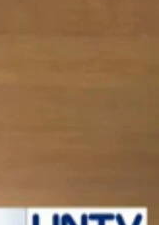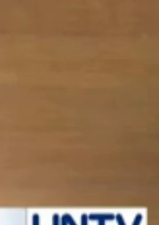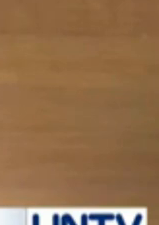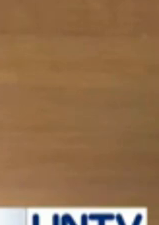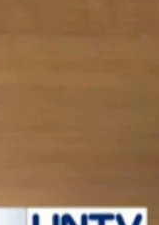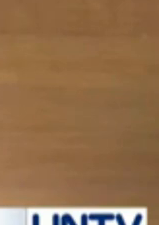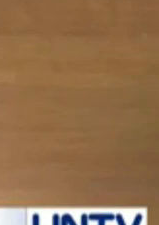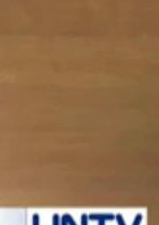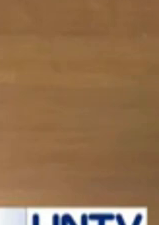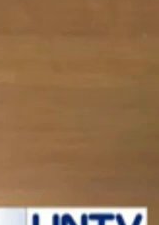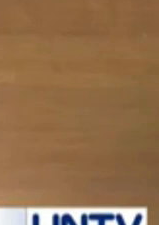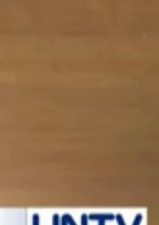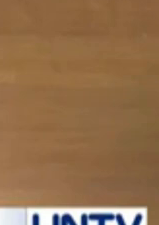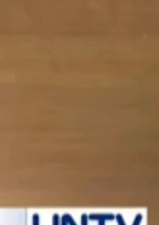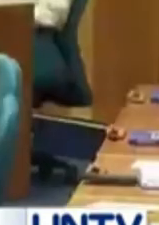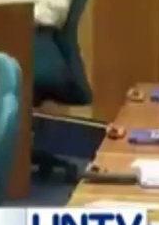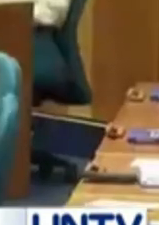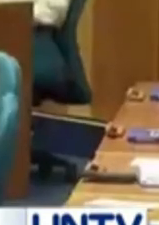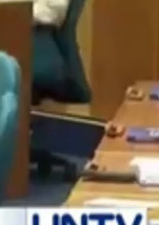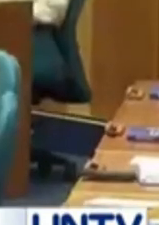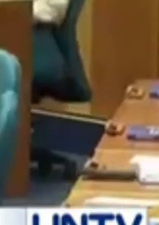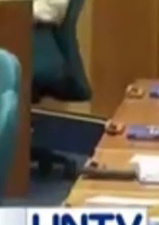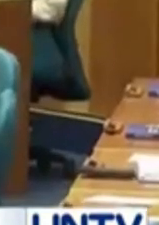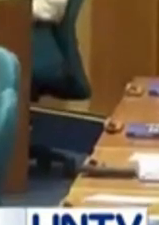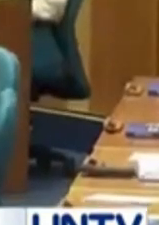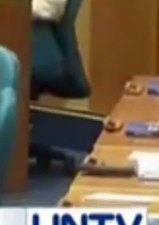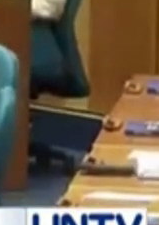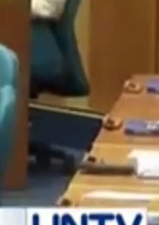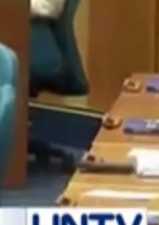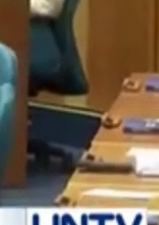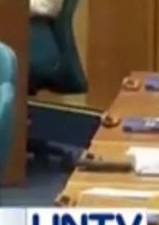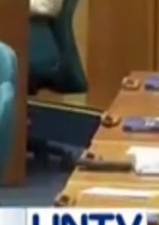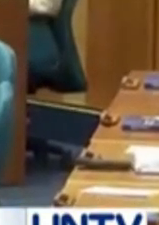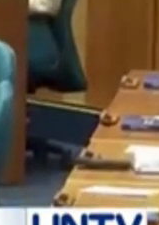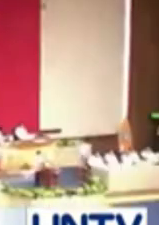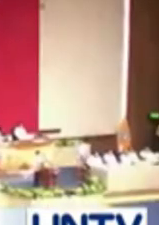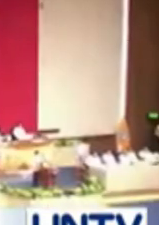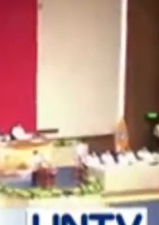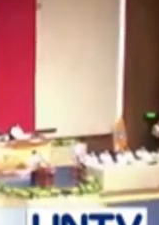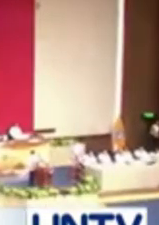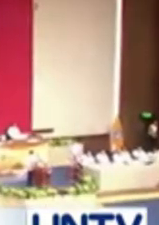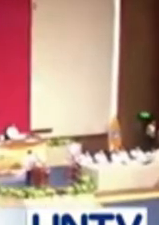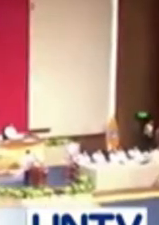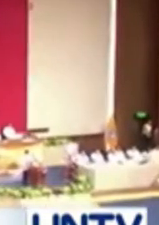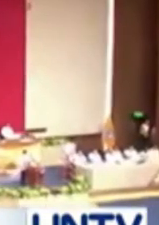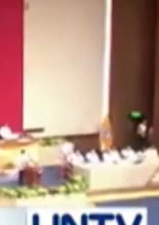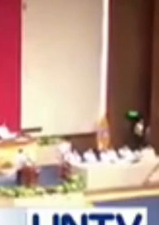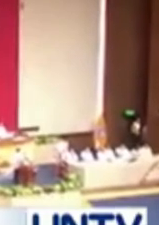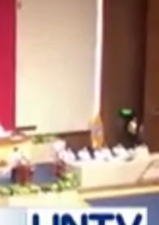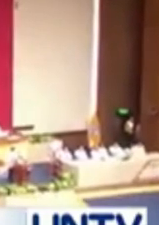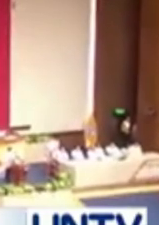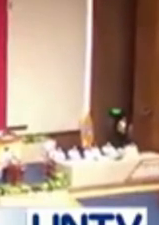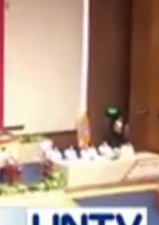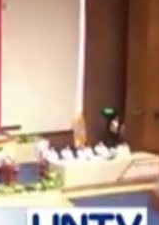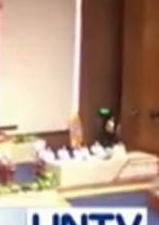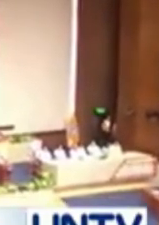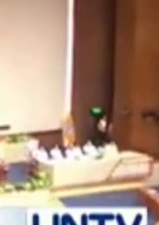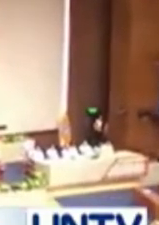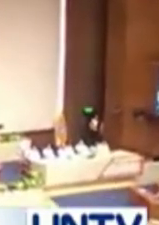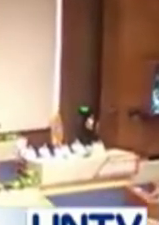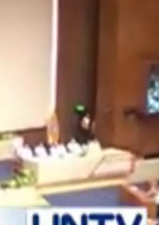sektor. Napatunayan natin na kayang maipababa ang presyo ng bigas, karne, isda, gulay at